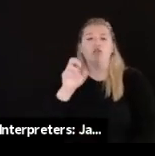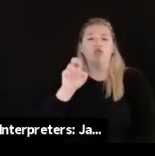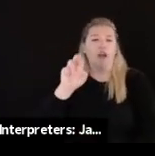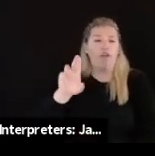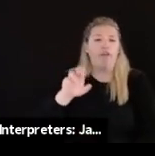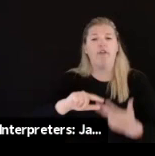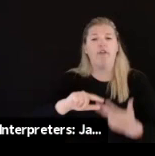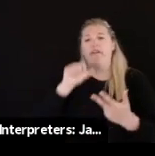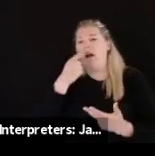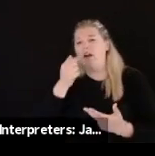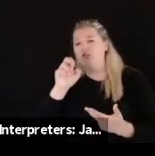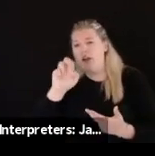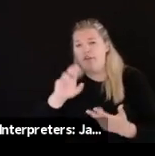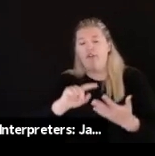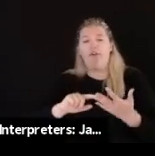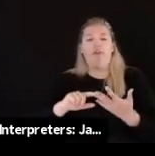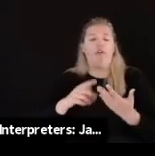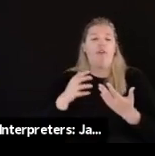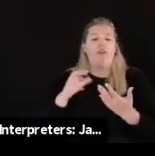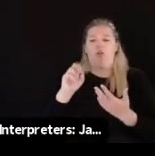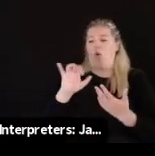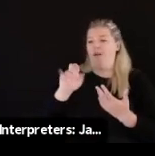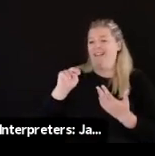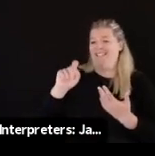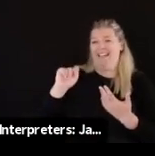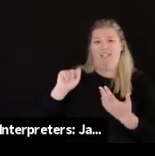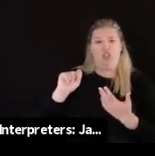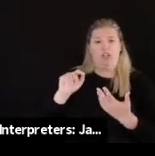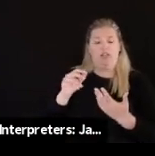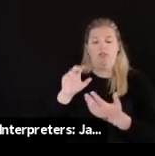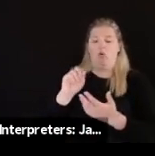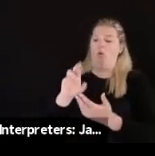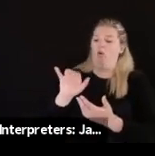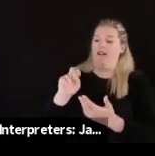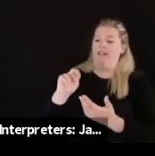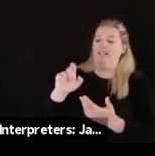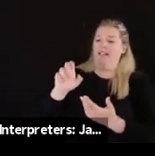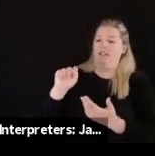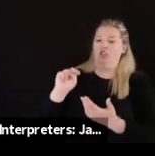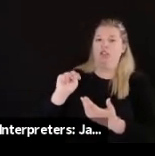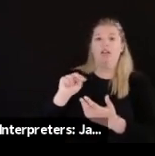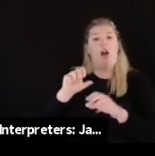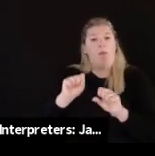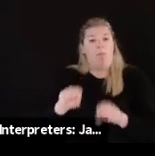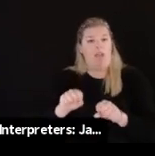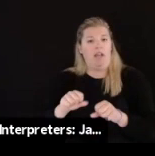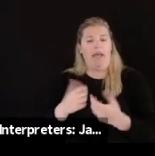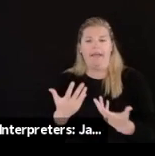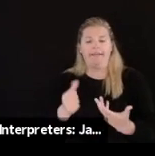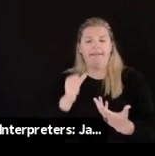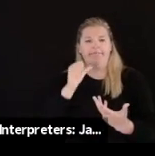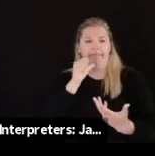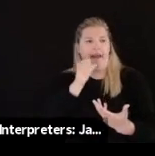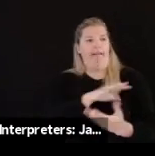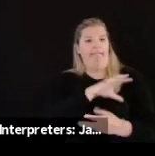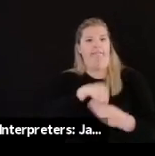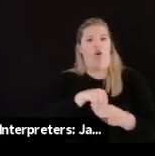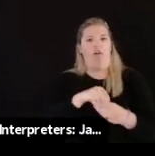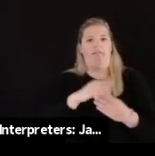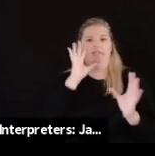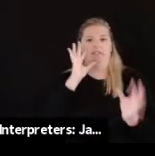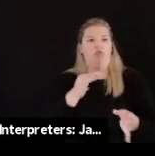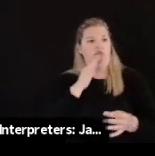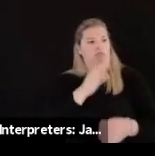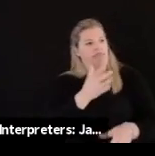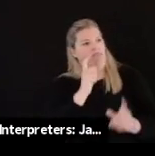non-gender, orientation, and ability does not predict the level of success or failure that one will experience. So what